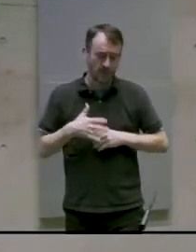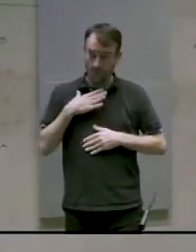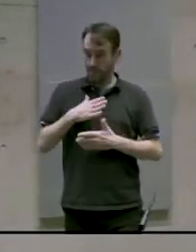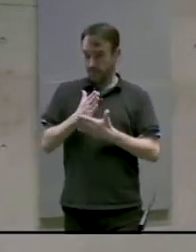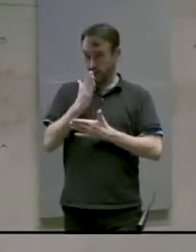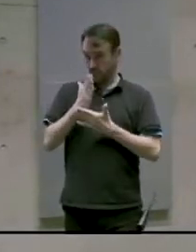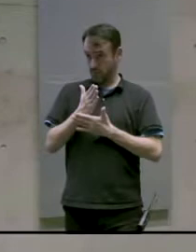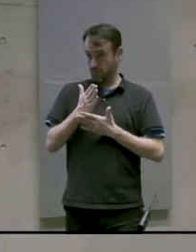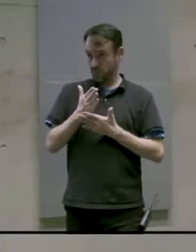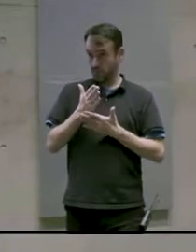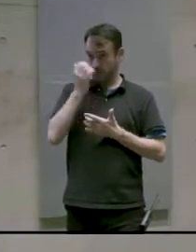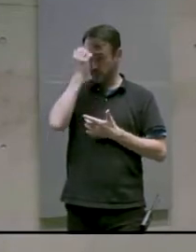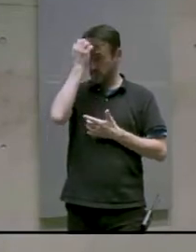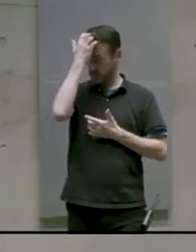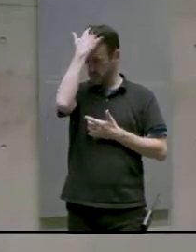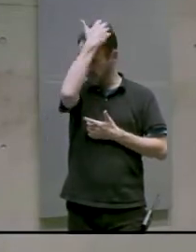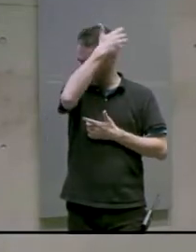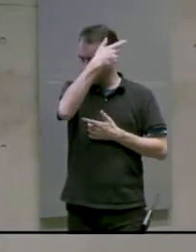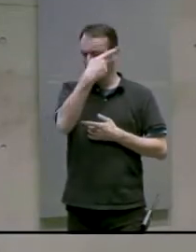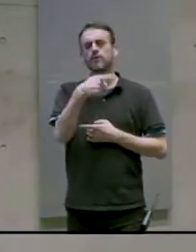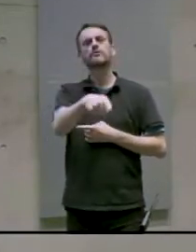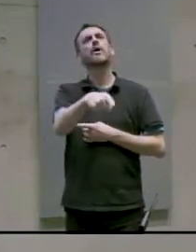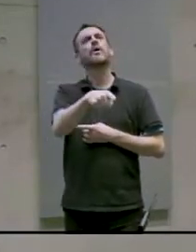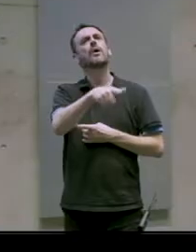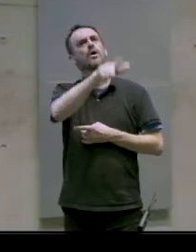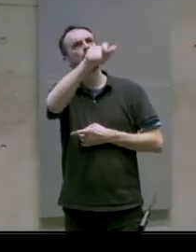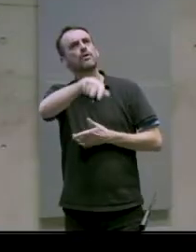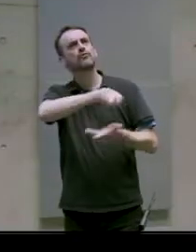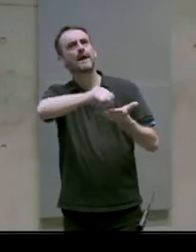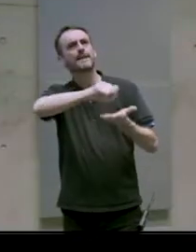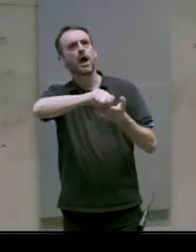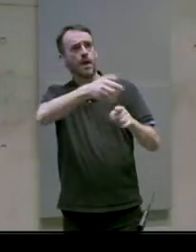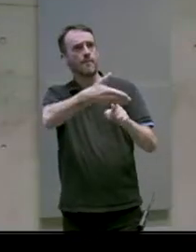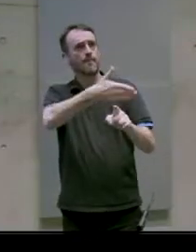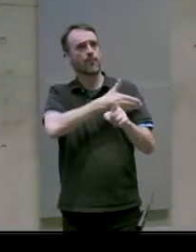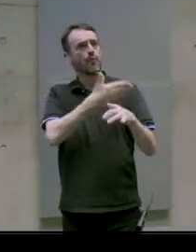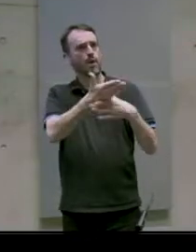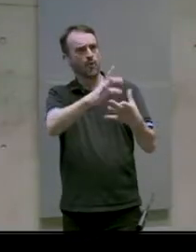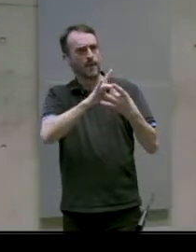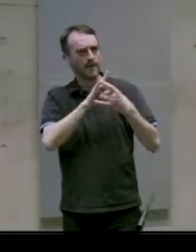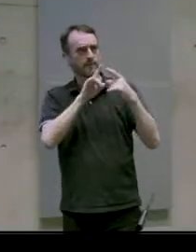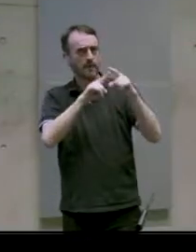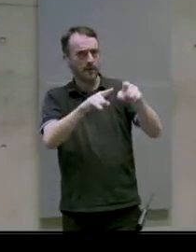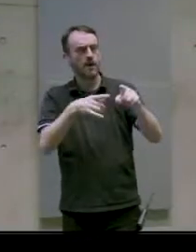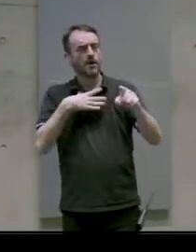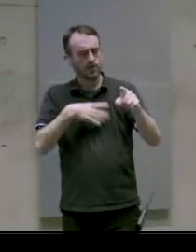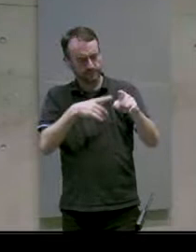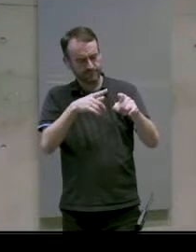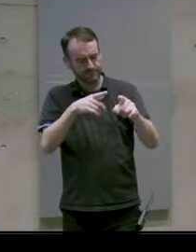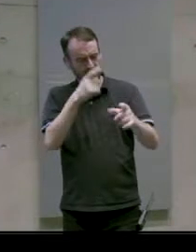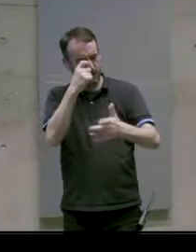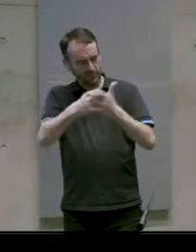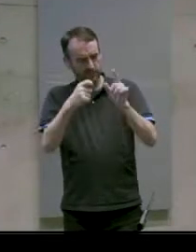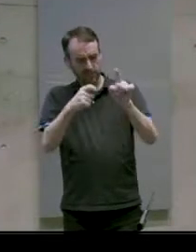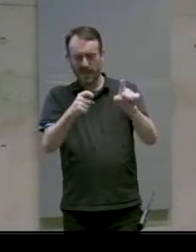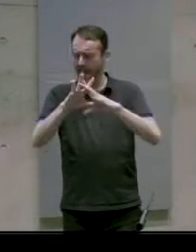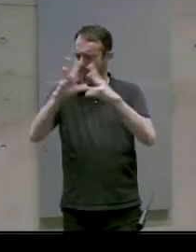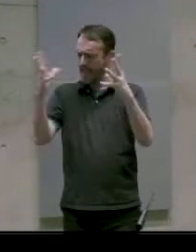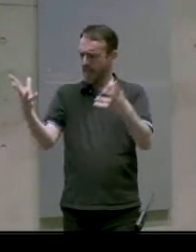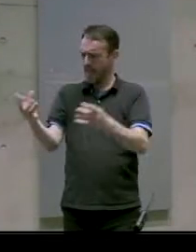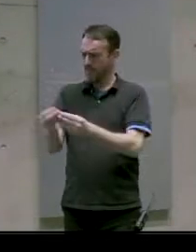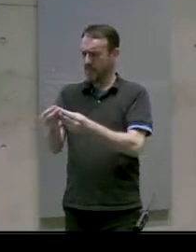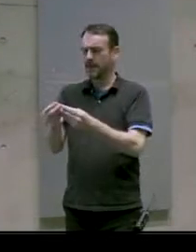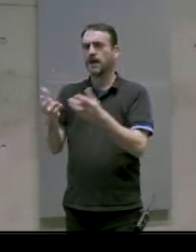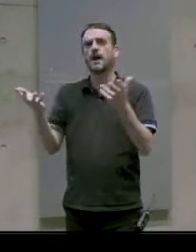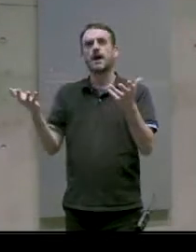did commission one of the writers who has written games dialogue for us, that the entire thing would be a fully playable game by just